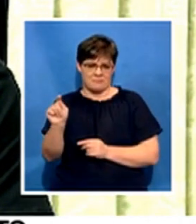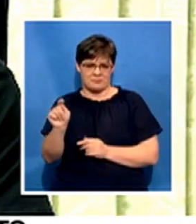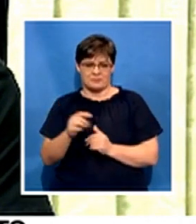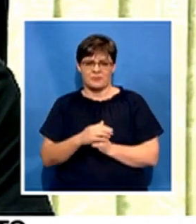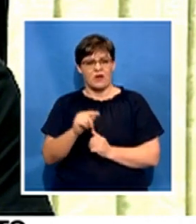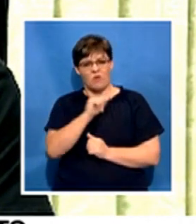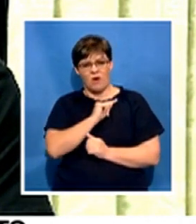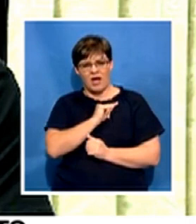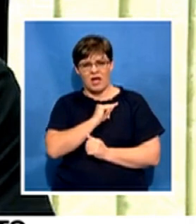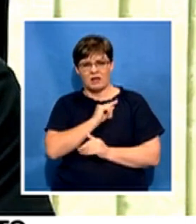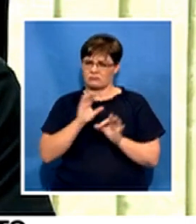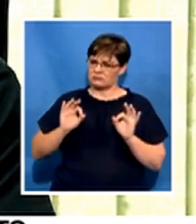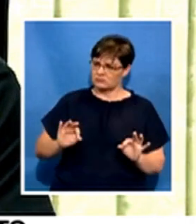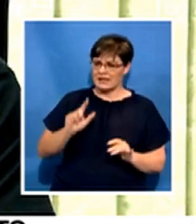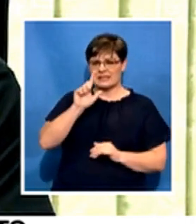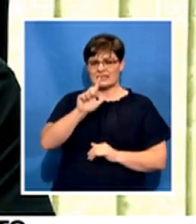740 SOEs.